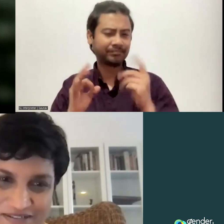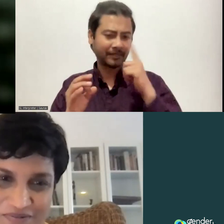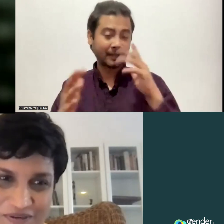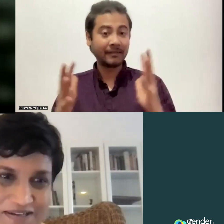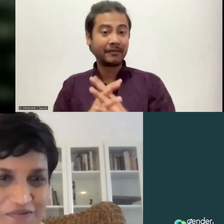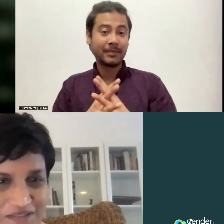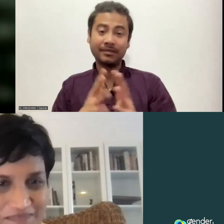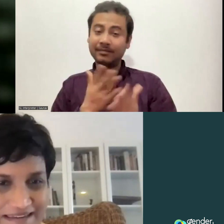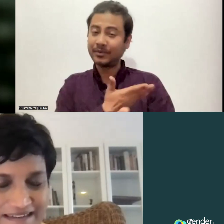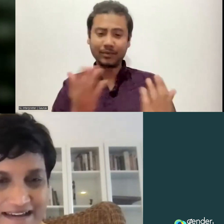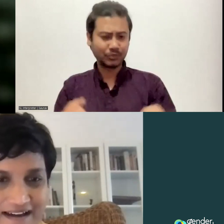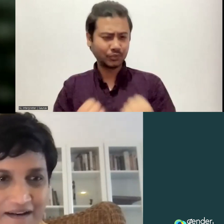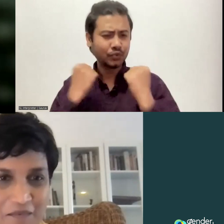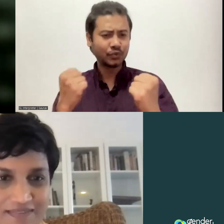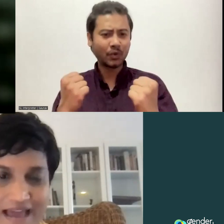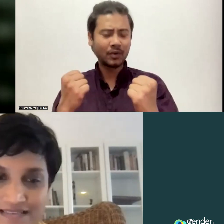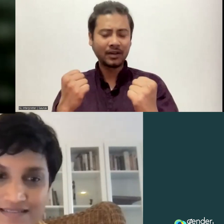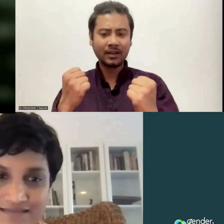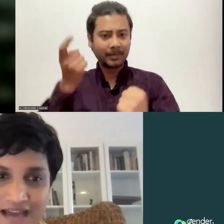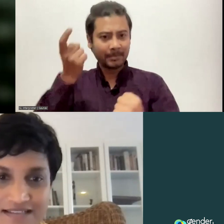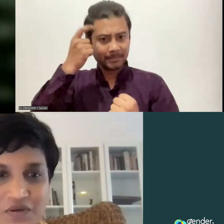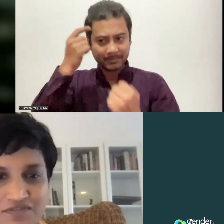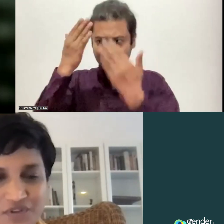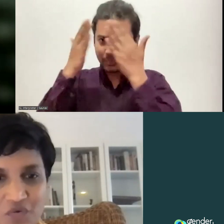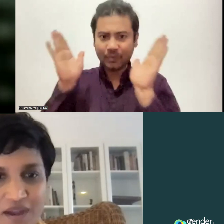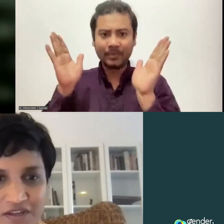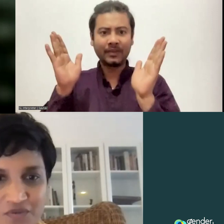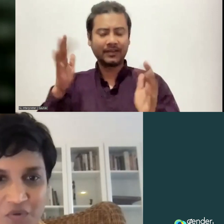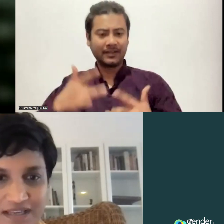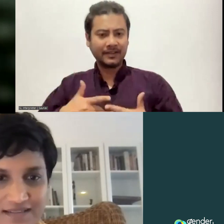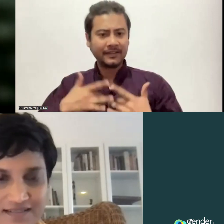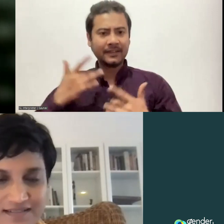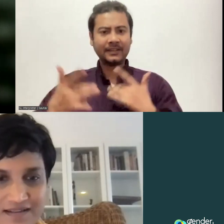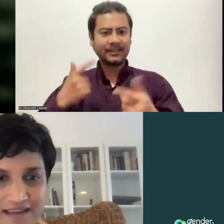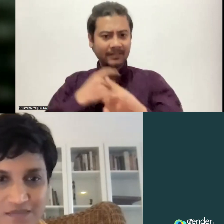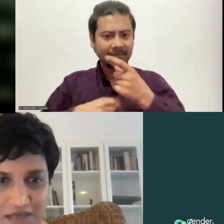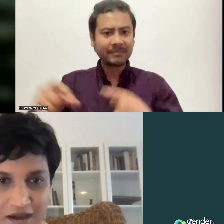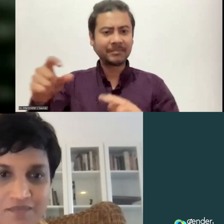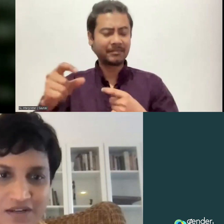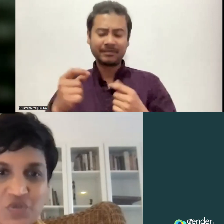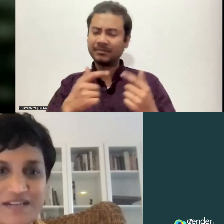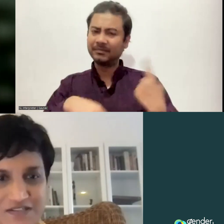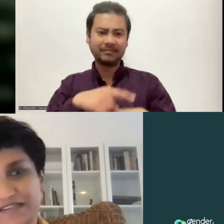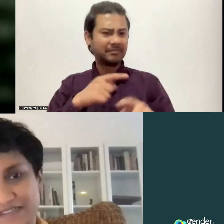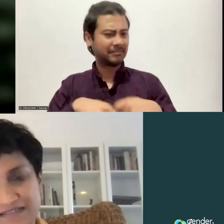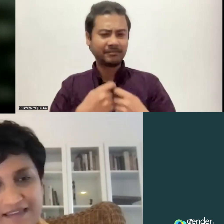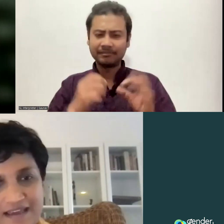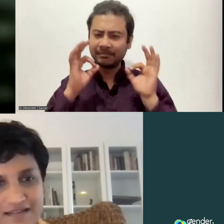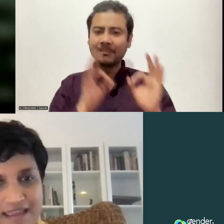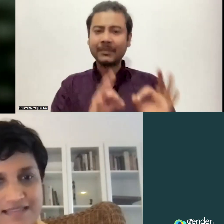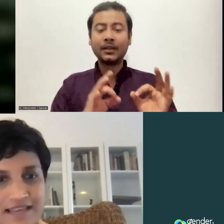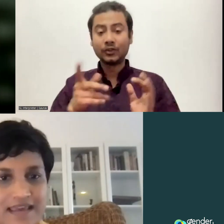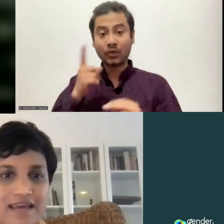sensitive women who work with me. But that is sort of, where that it's become that two-way street,